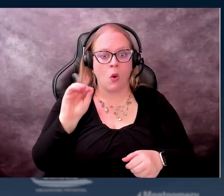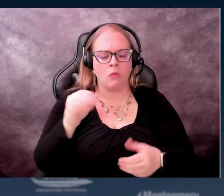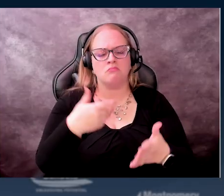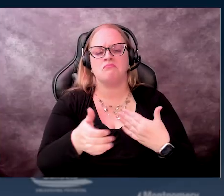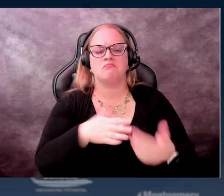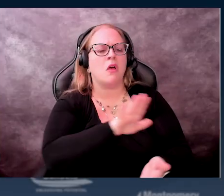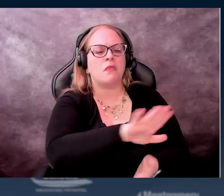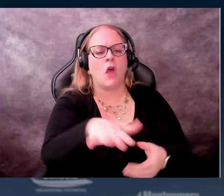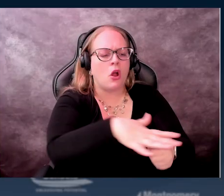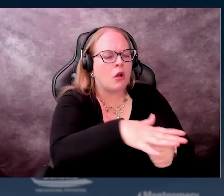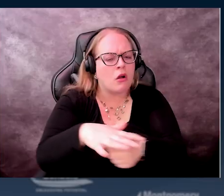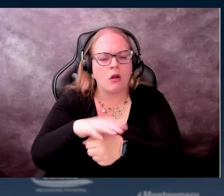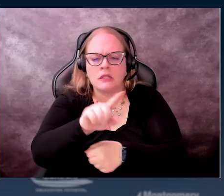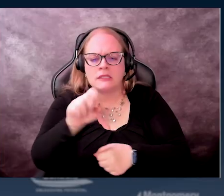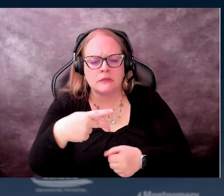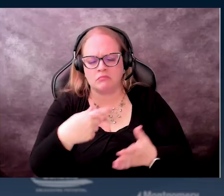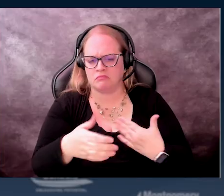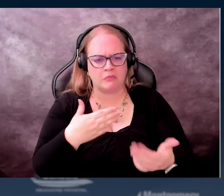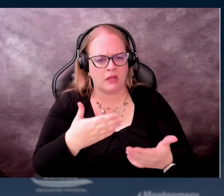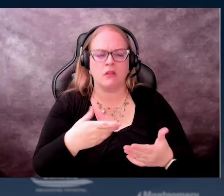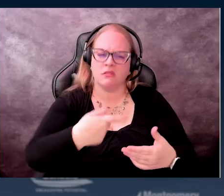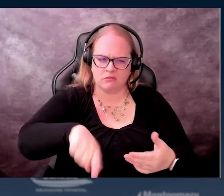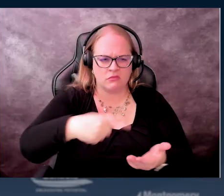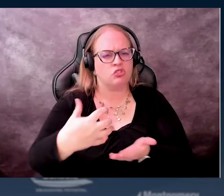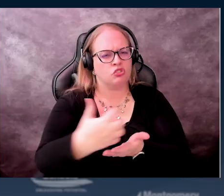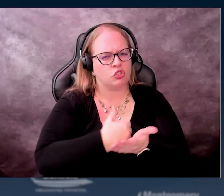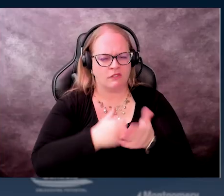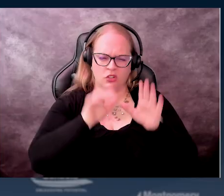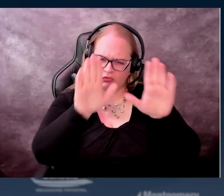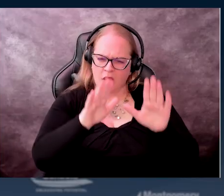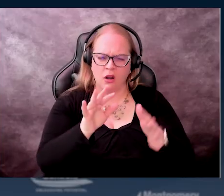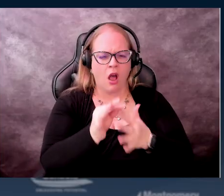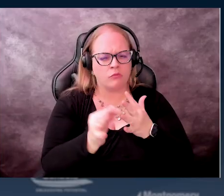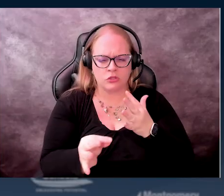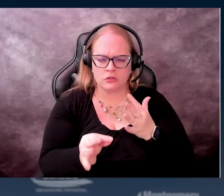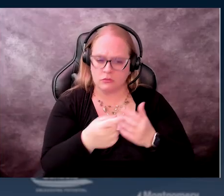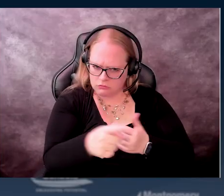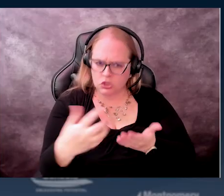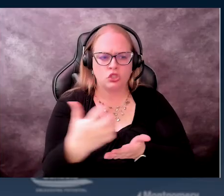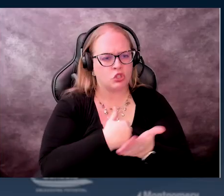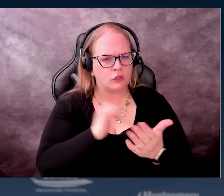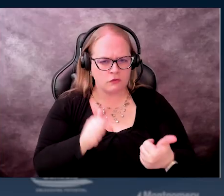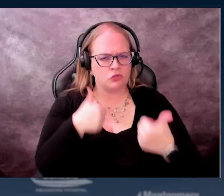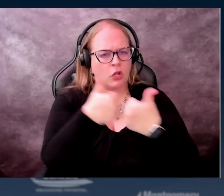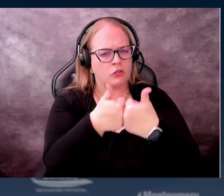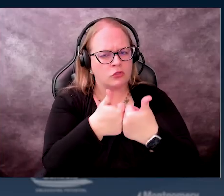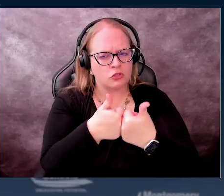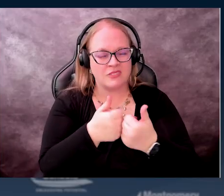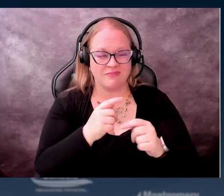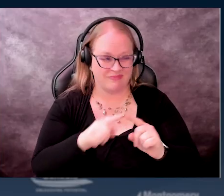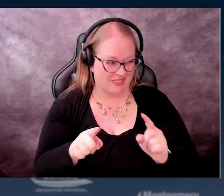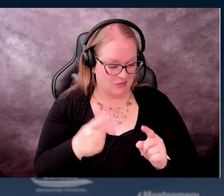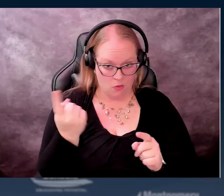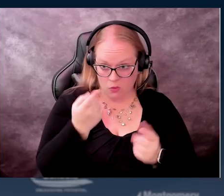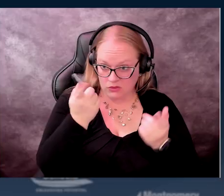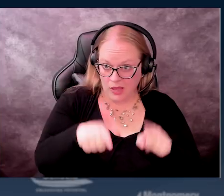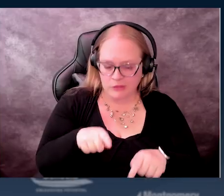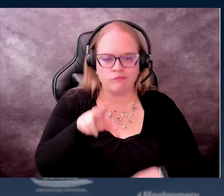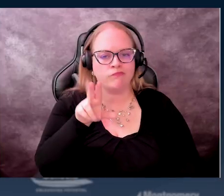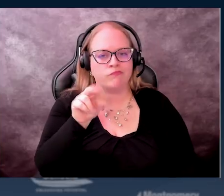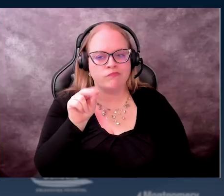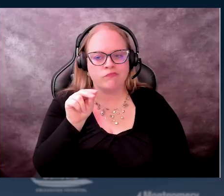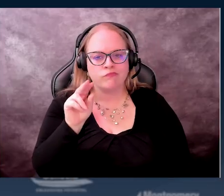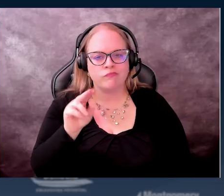access to great options and a chance to be challenged. But right now, that's not always the case. For decades, we've